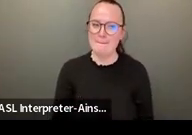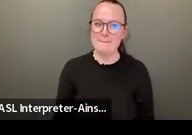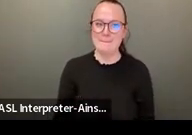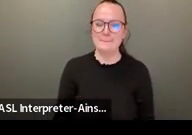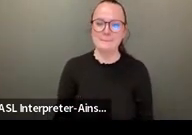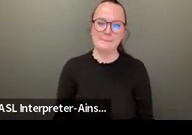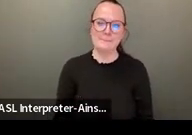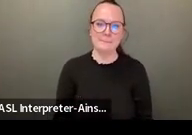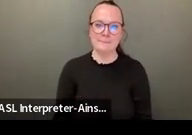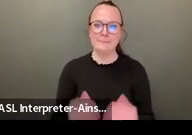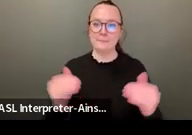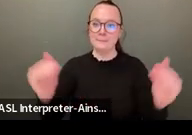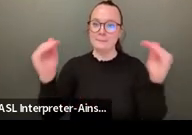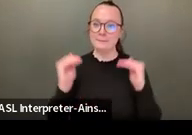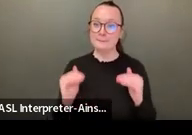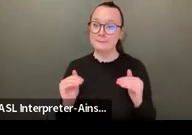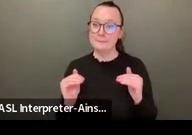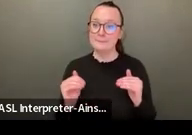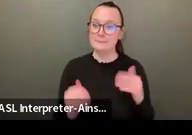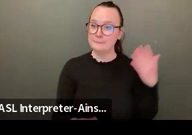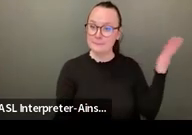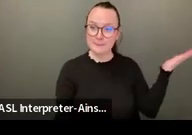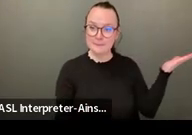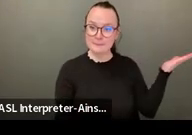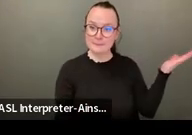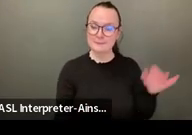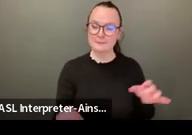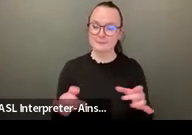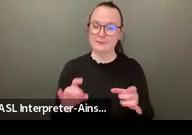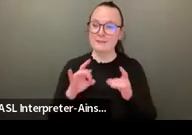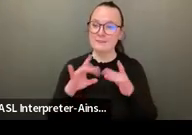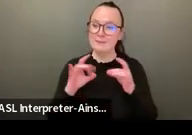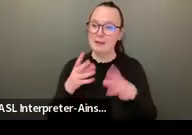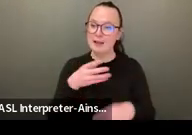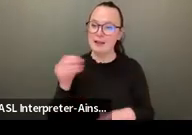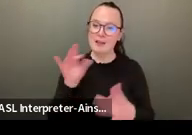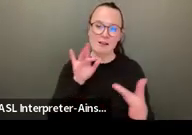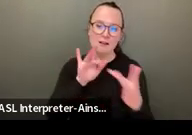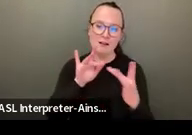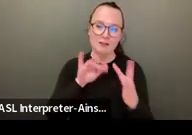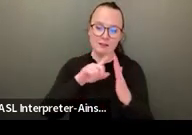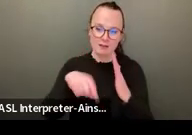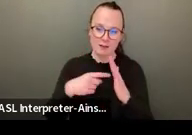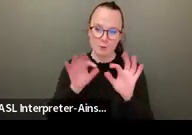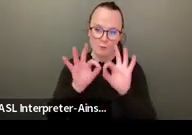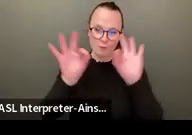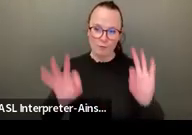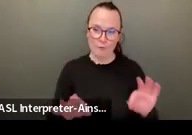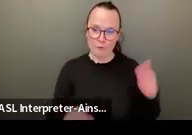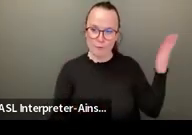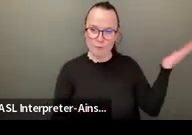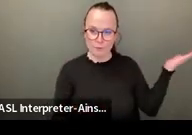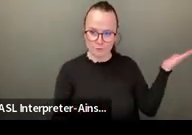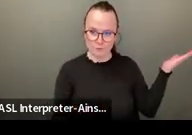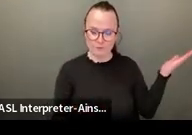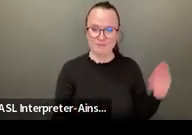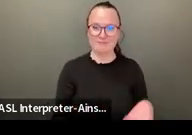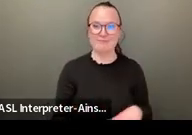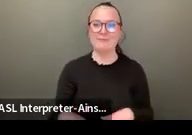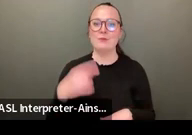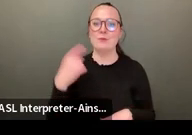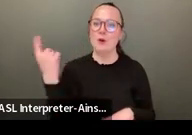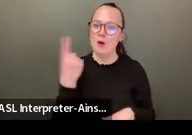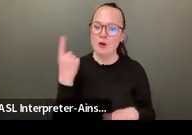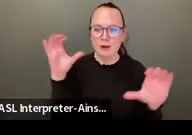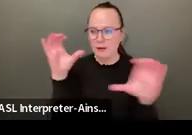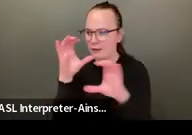And then this is our feedback and contact hour form. Like I said, we're always looking for ways to improve our